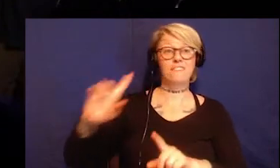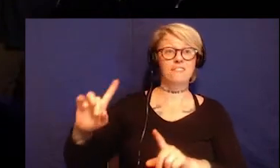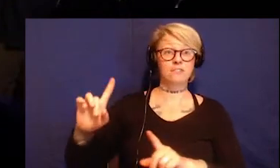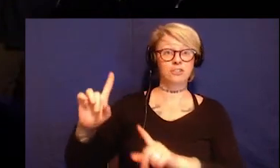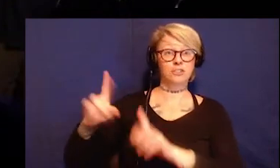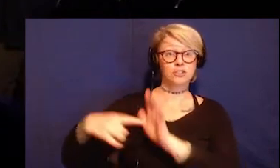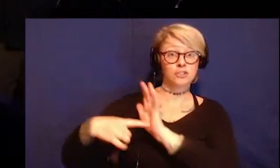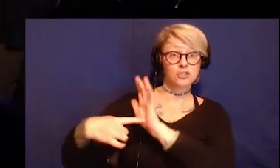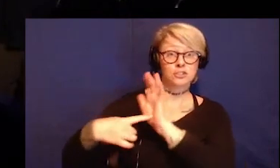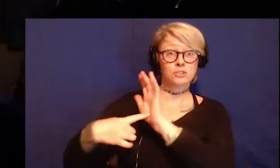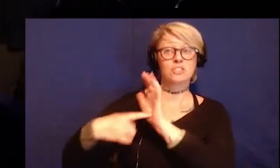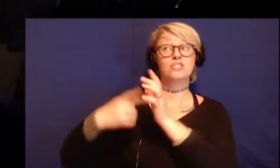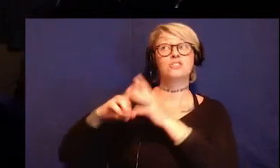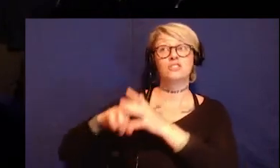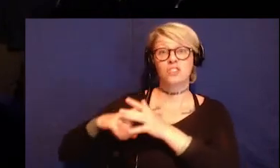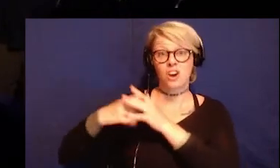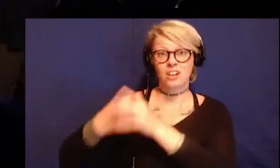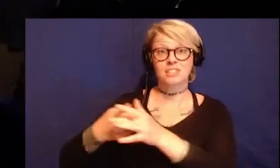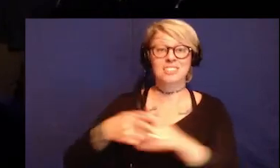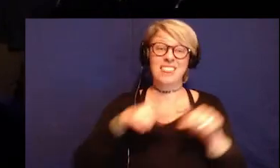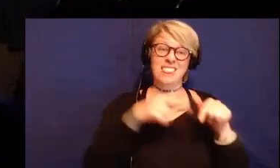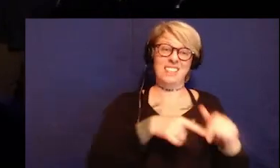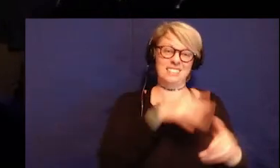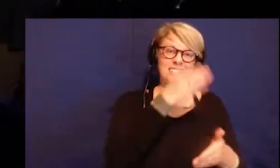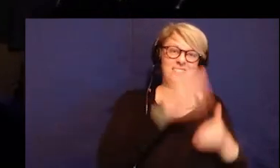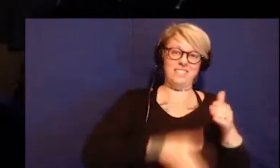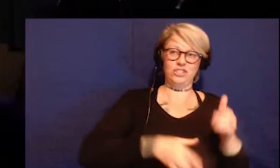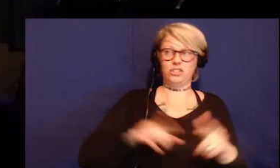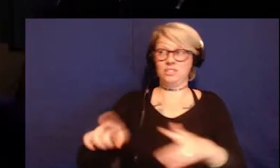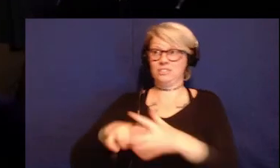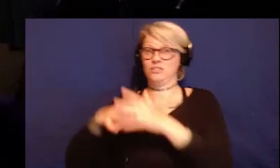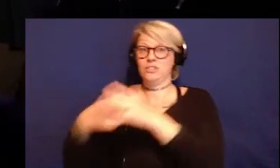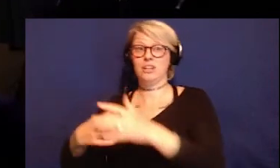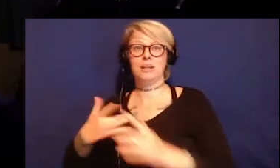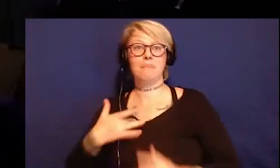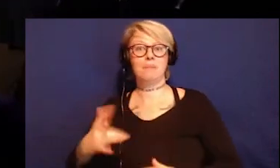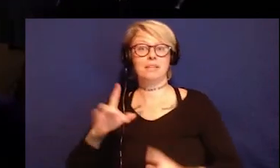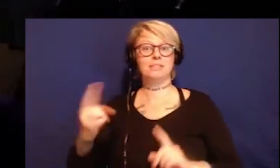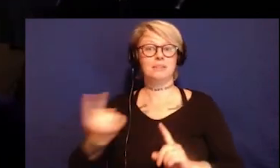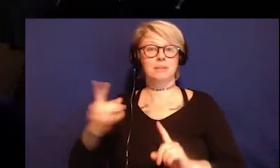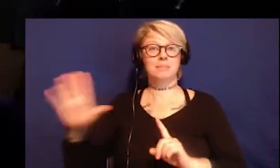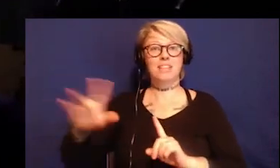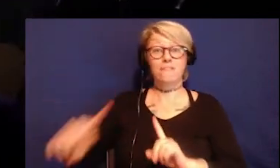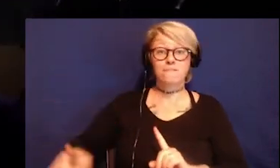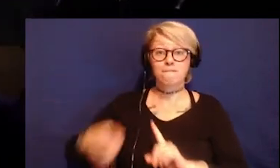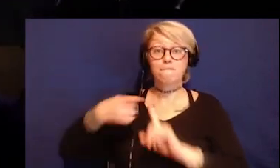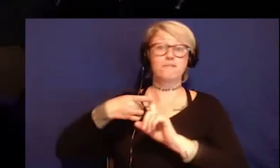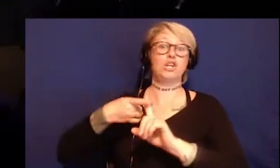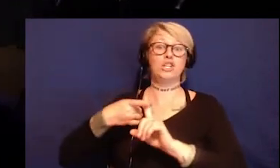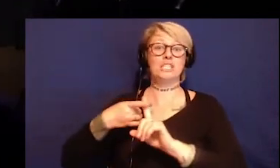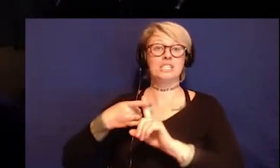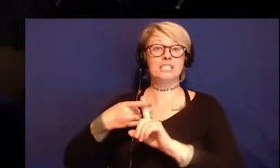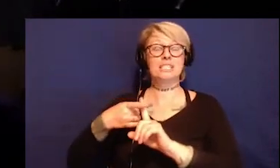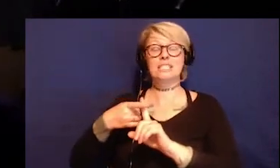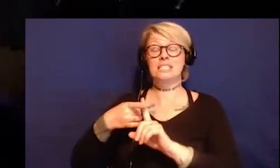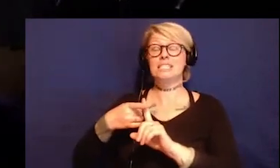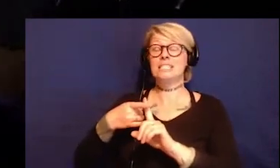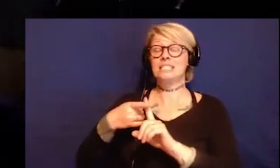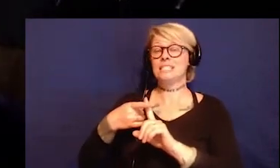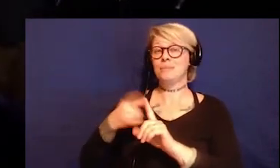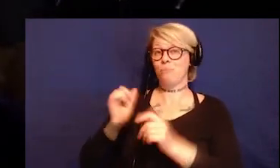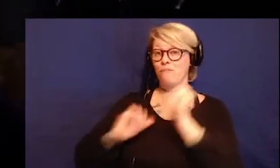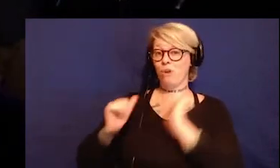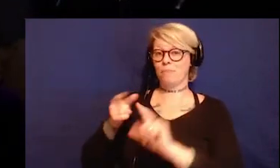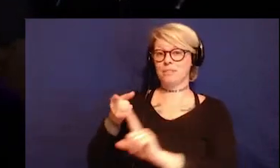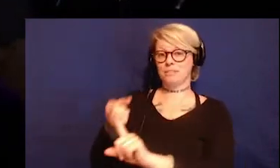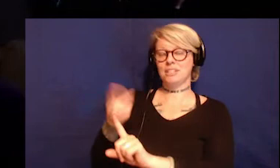after they're done the showcase. Not always their first, though, but I just wanted to make just a note. That's the name of one of them.